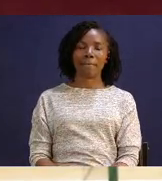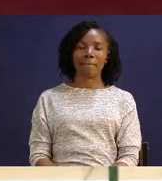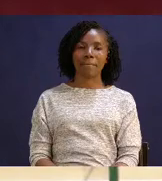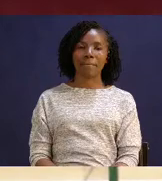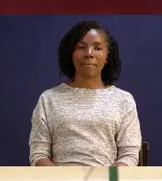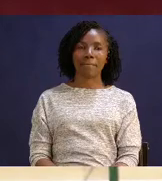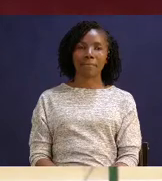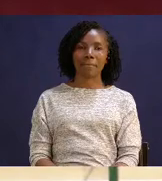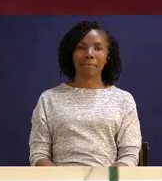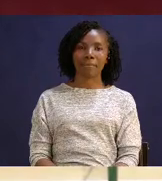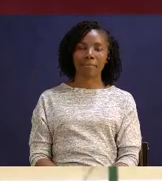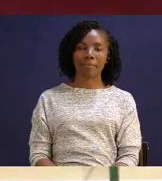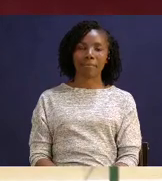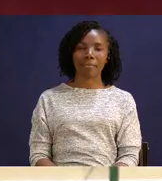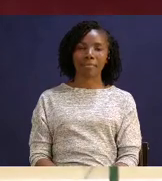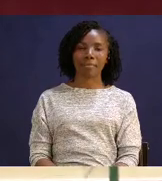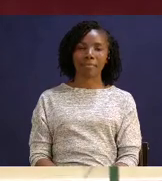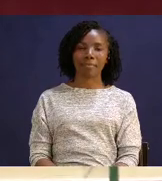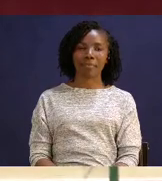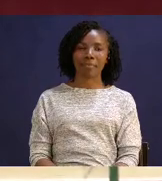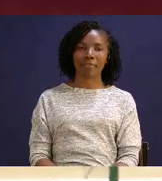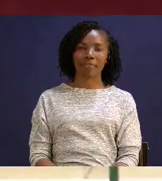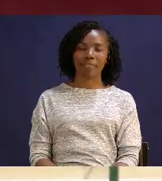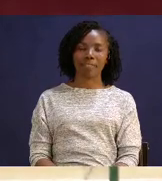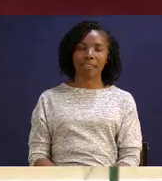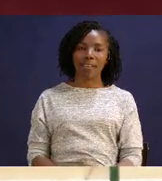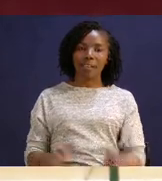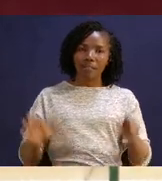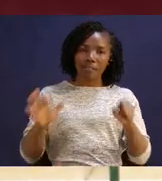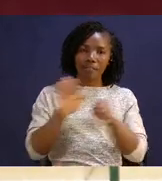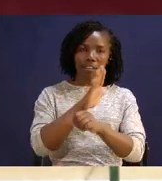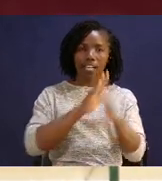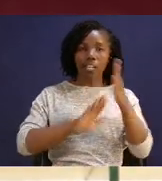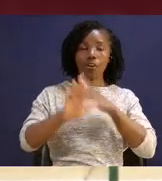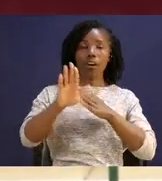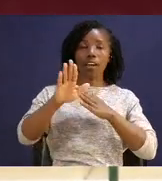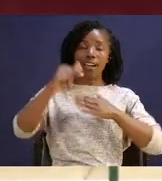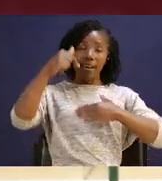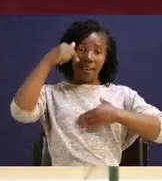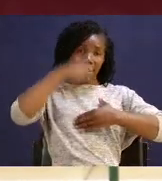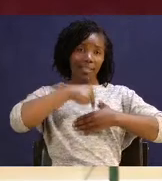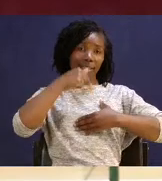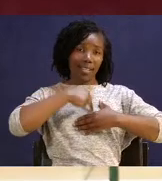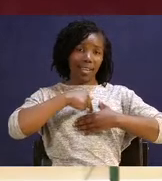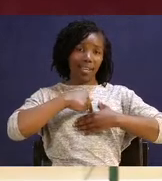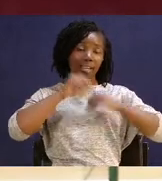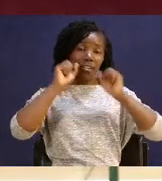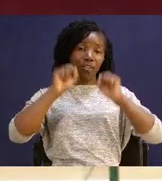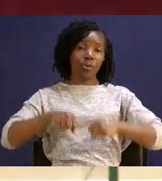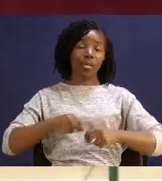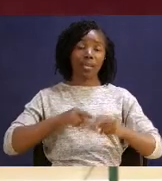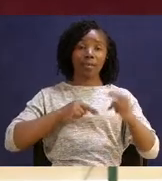Build your inside so that it can manage your outside. Are we together?